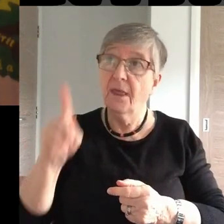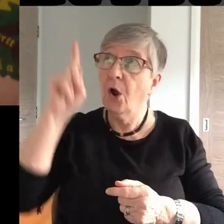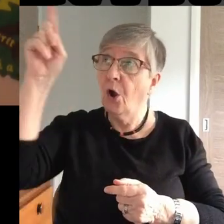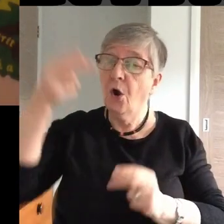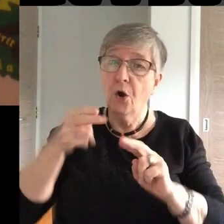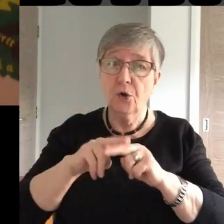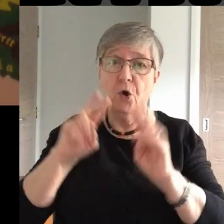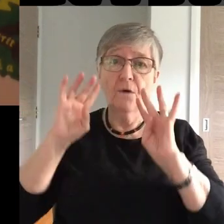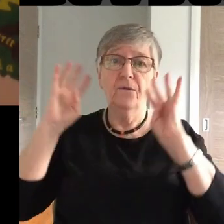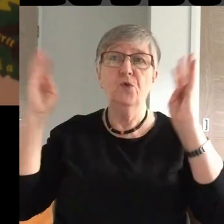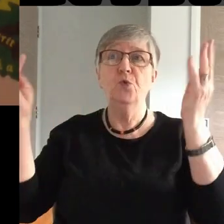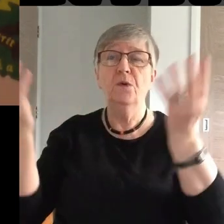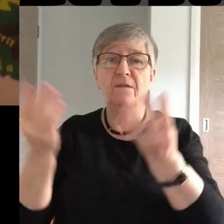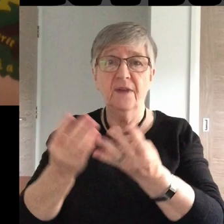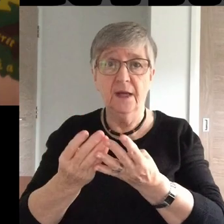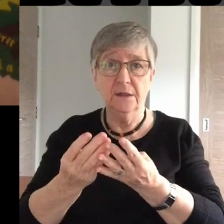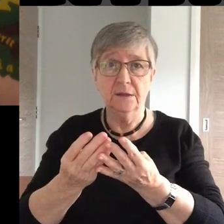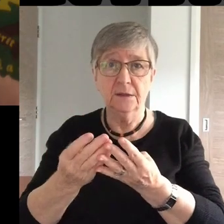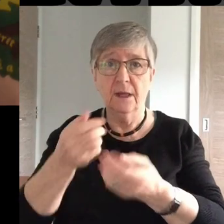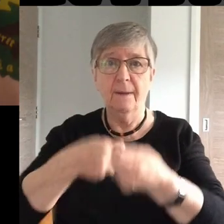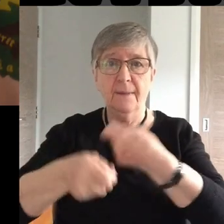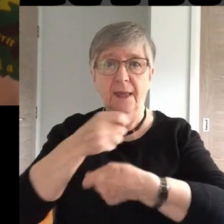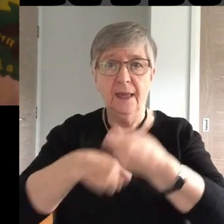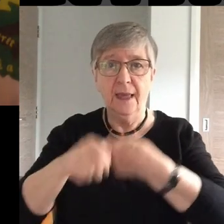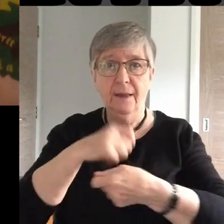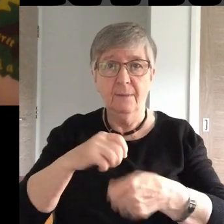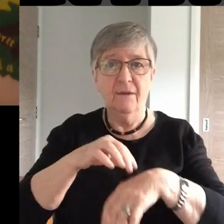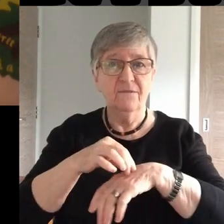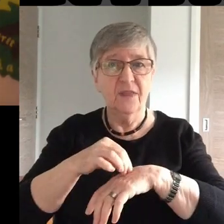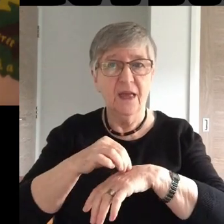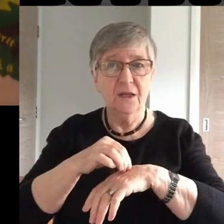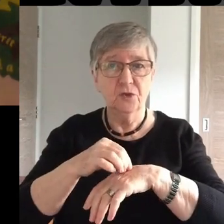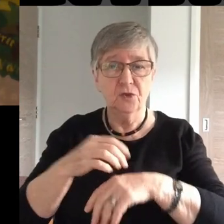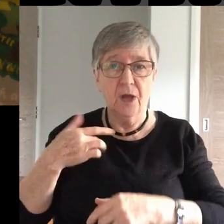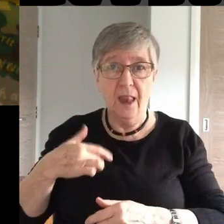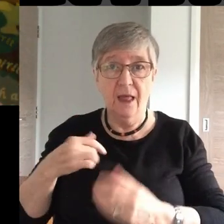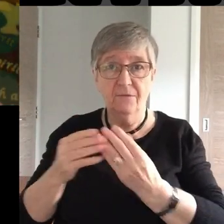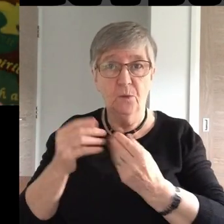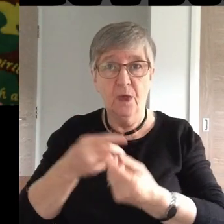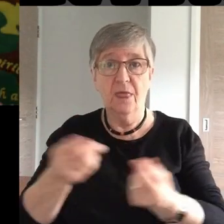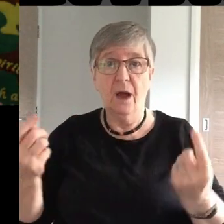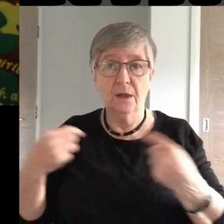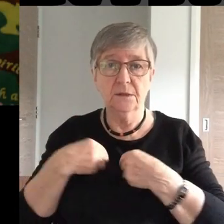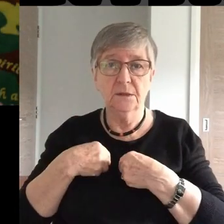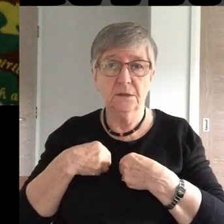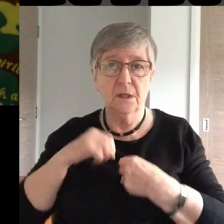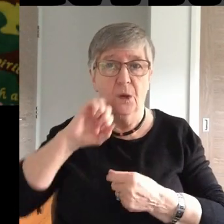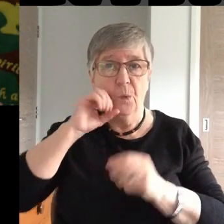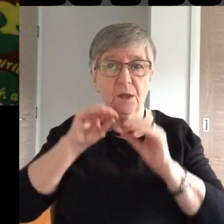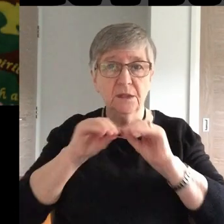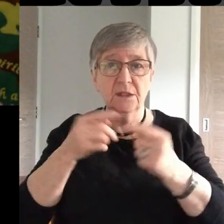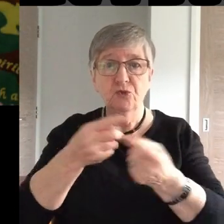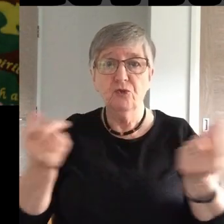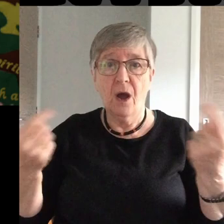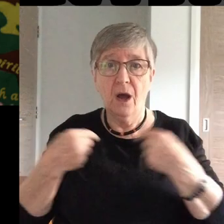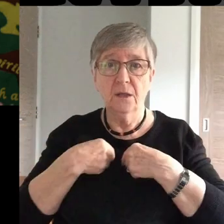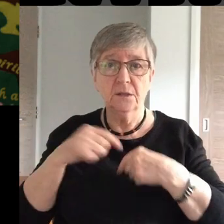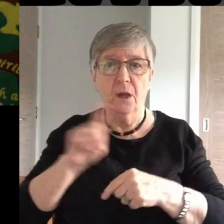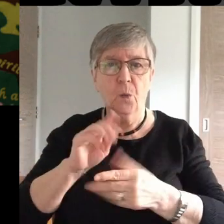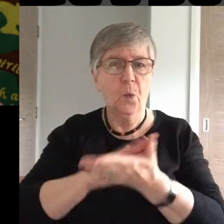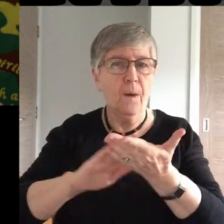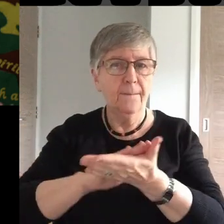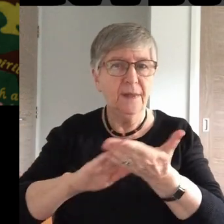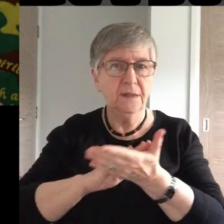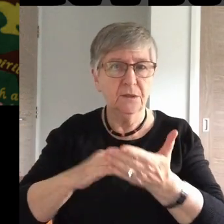the universe, as John tells us, became flesh and dwelt among us. He's going to teach us what it means